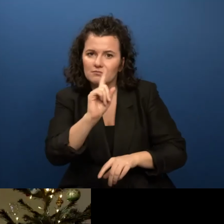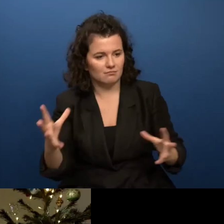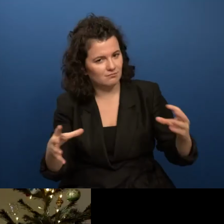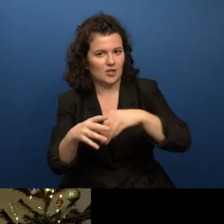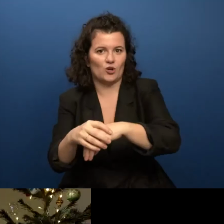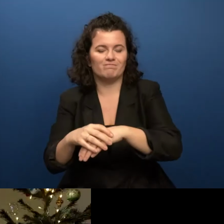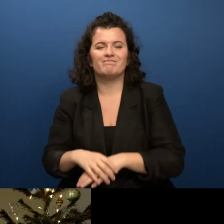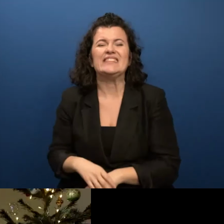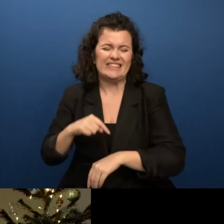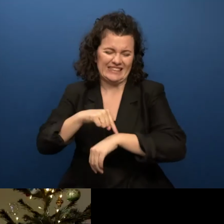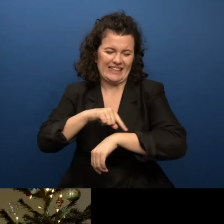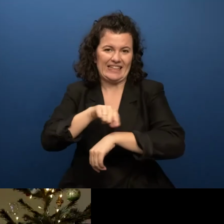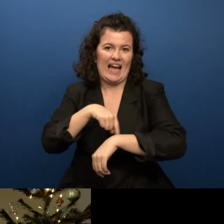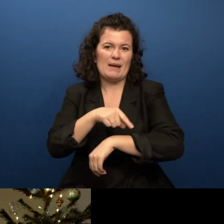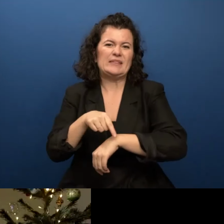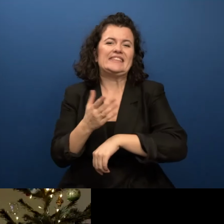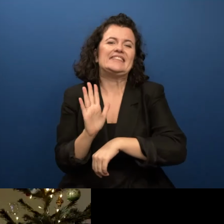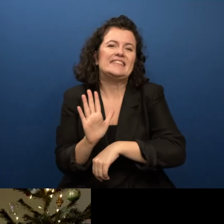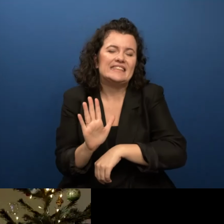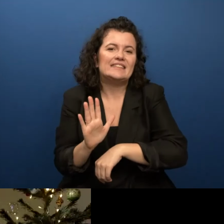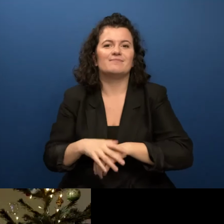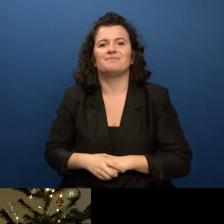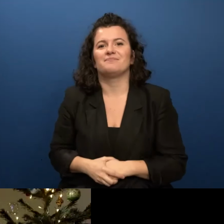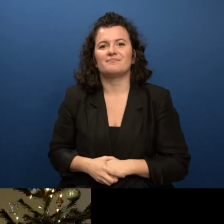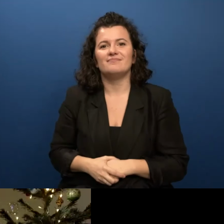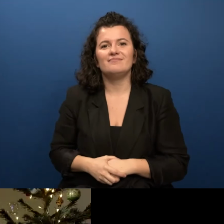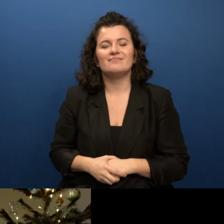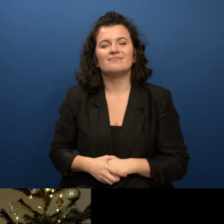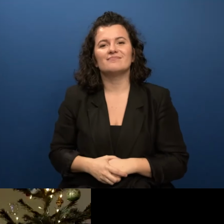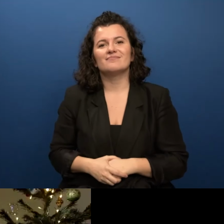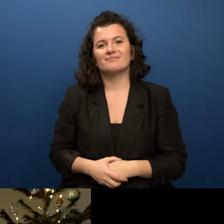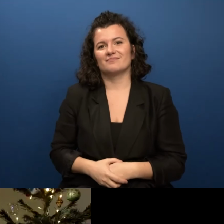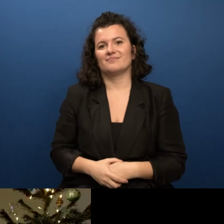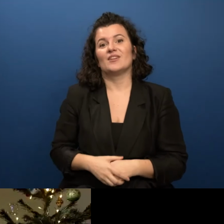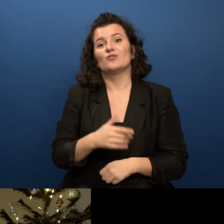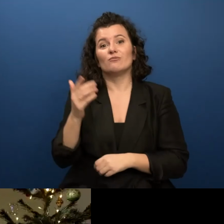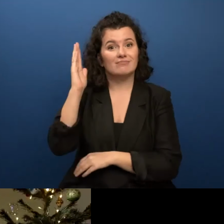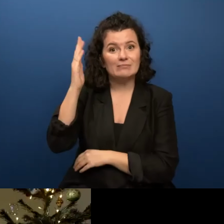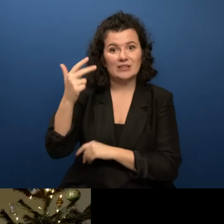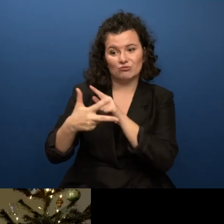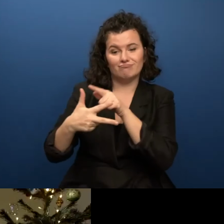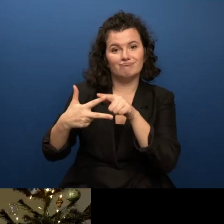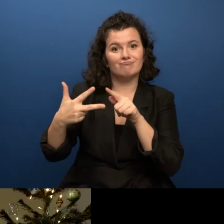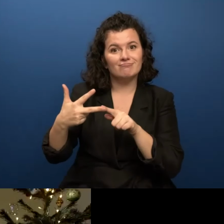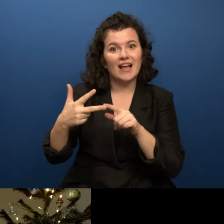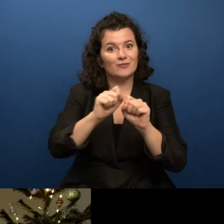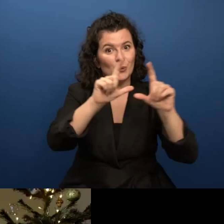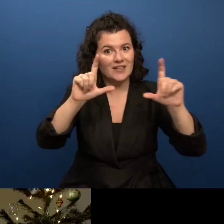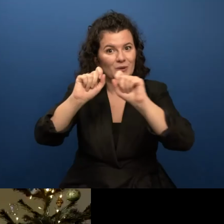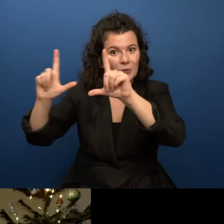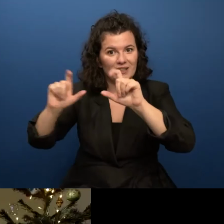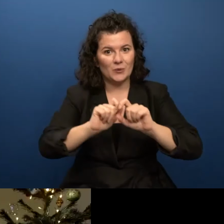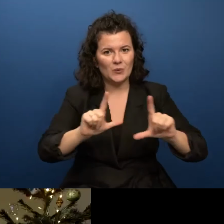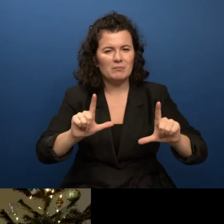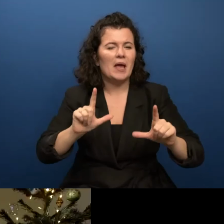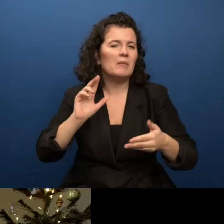now. I would just like to give the opportunity to all of the speakers to join us and perhaps give it a final closing,